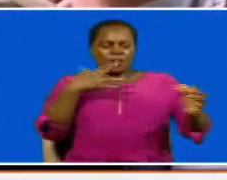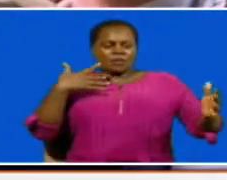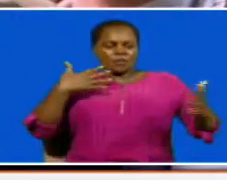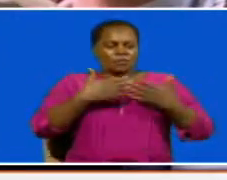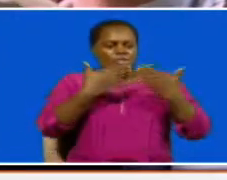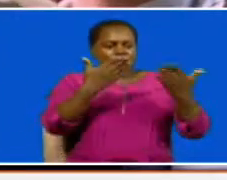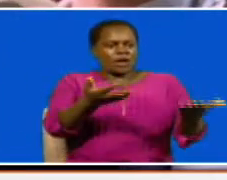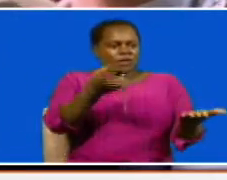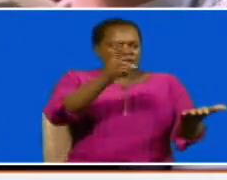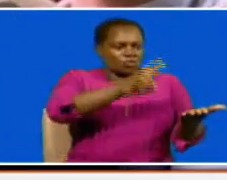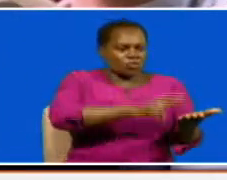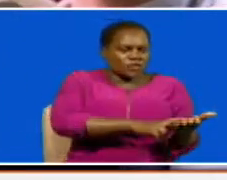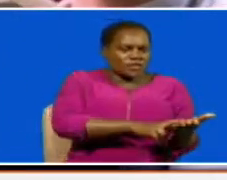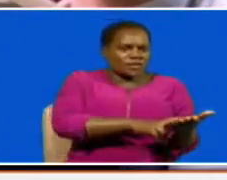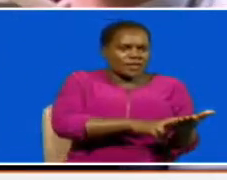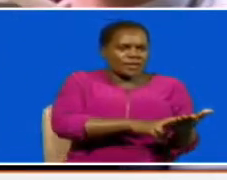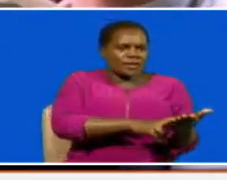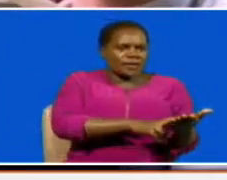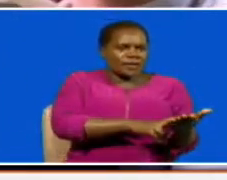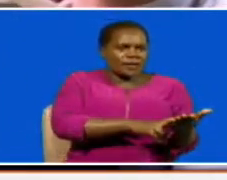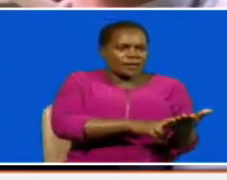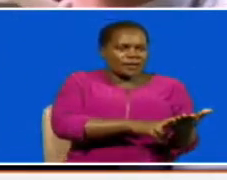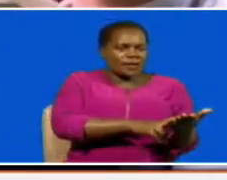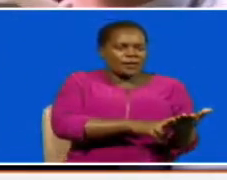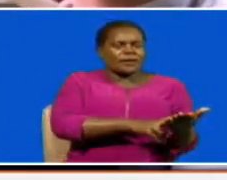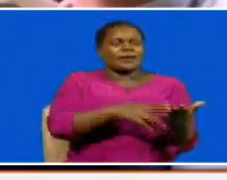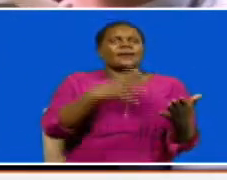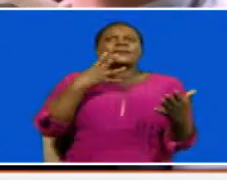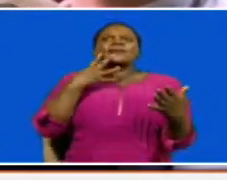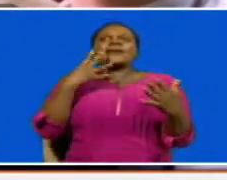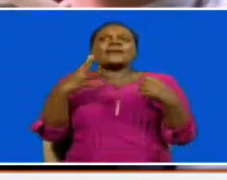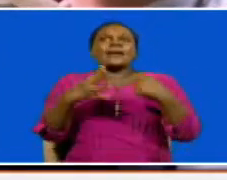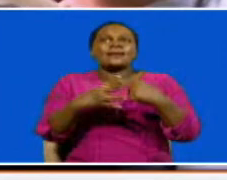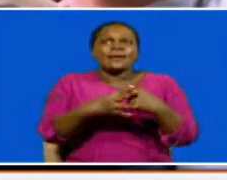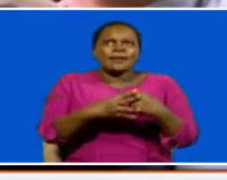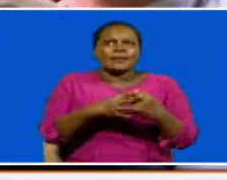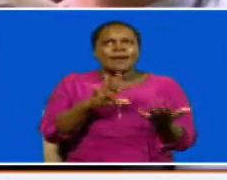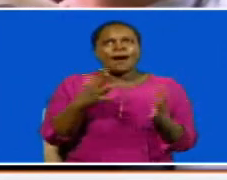have registered by Monday about